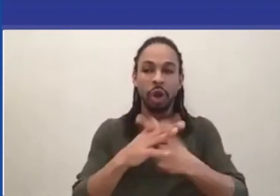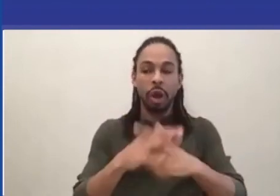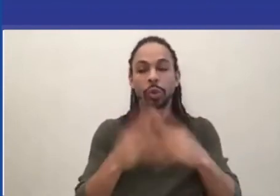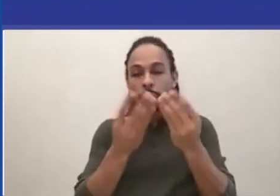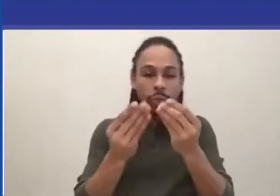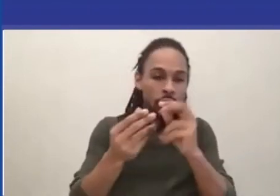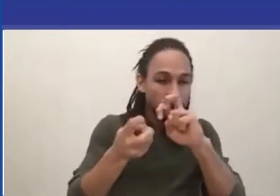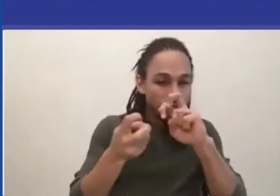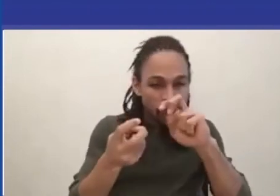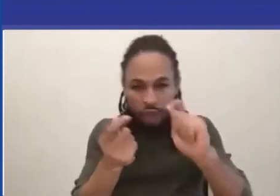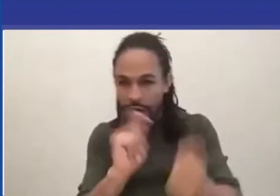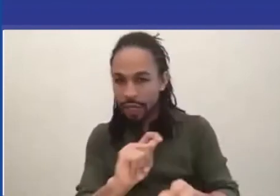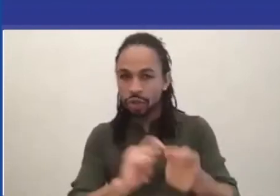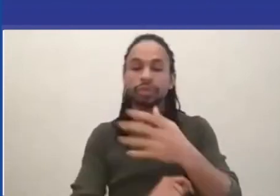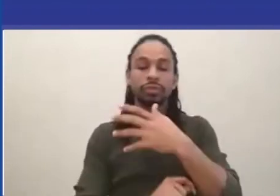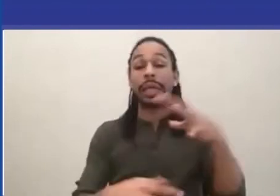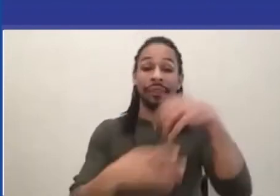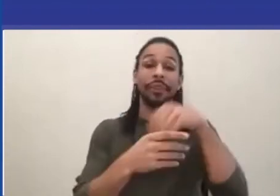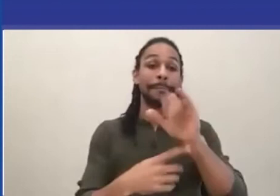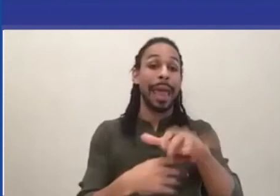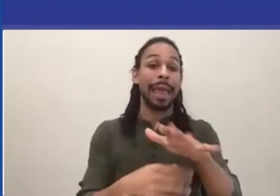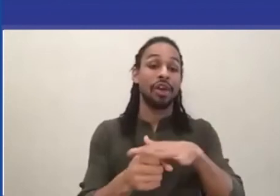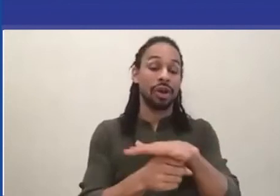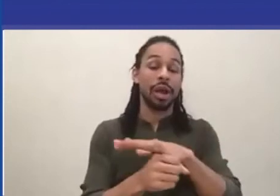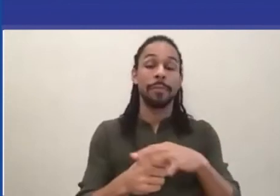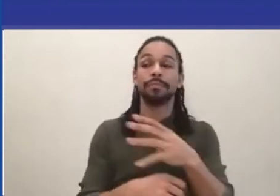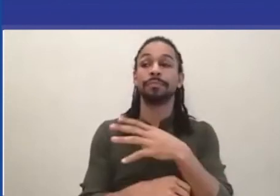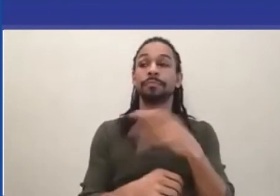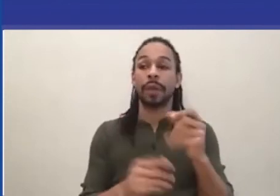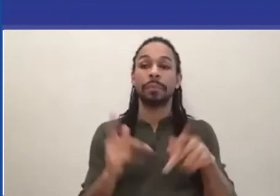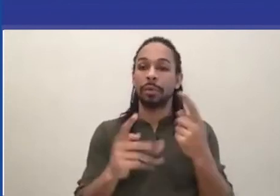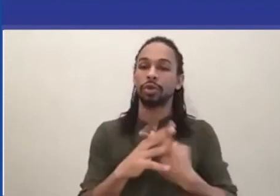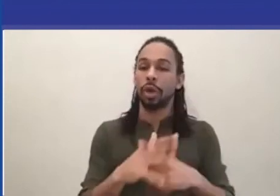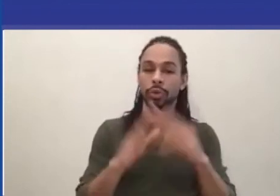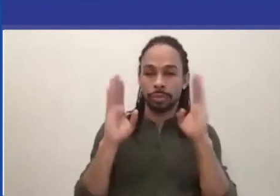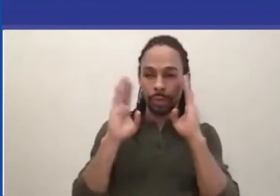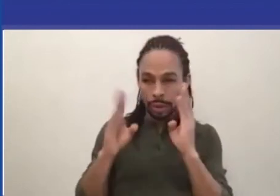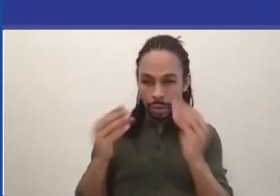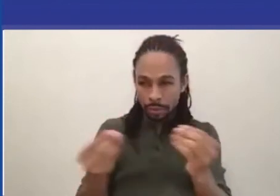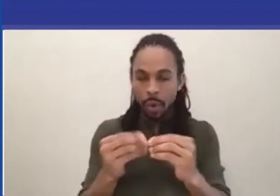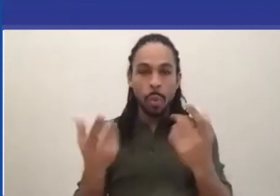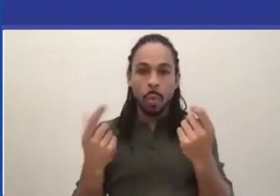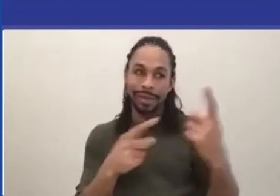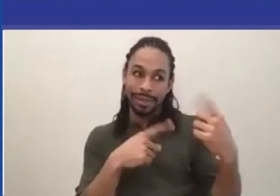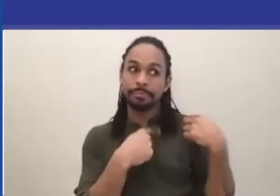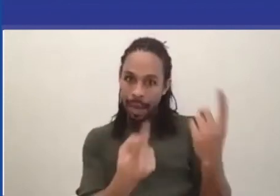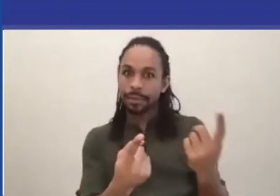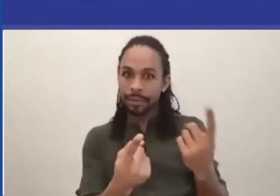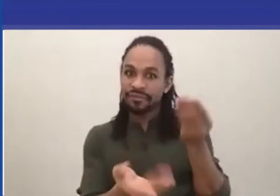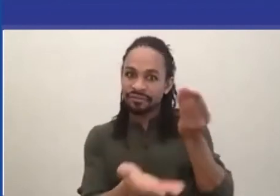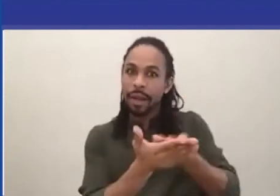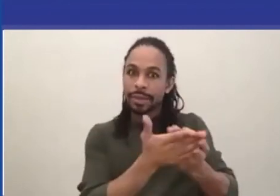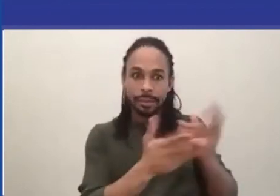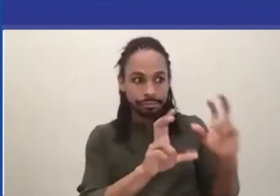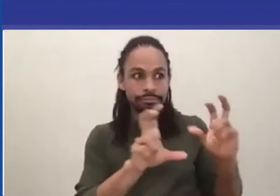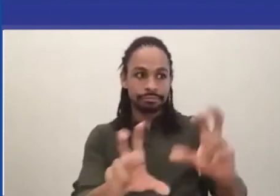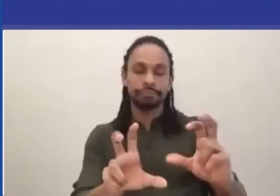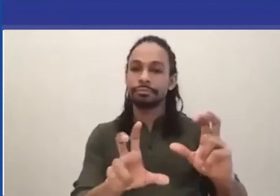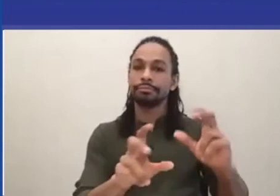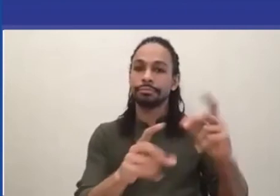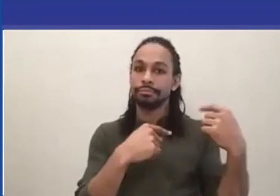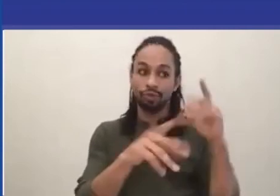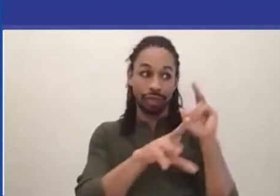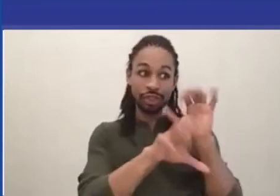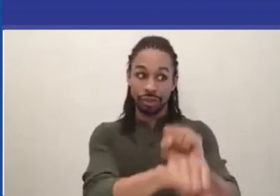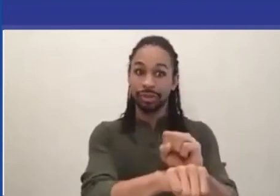more attention to, you know, what has been funded traditionally, what hasn't. In our city here, you know,